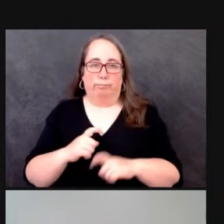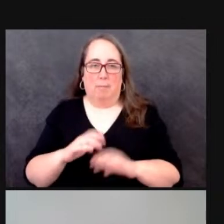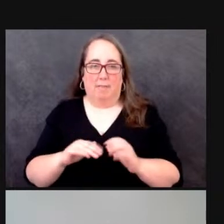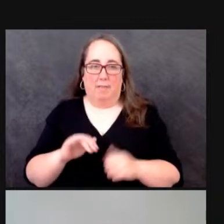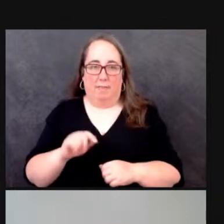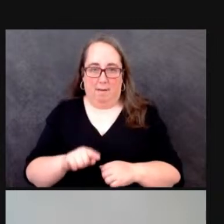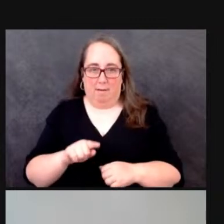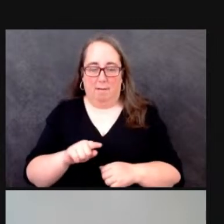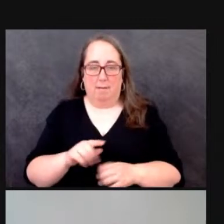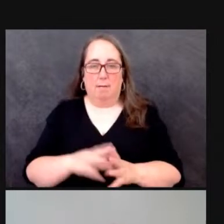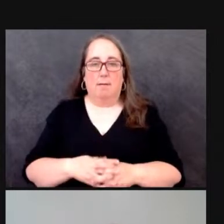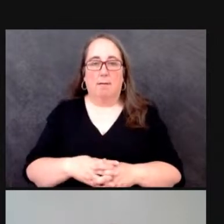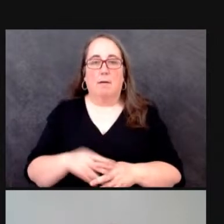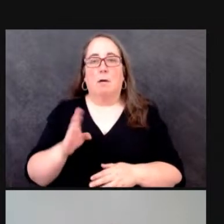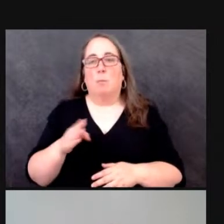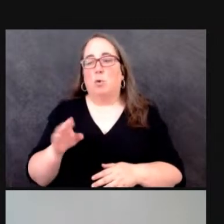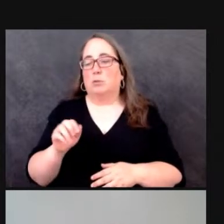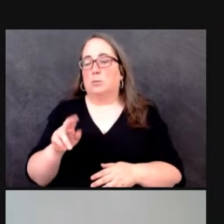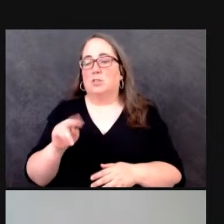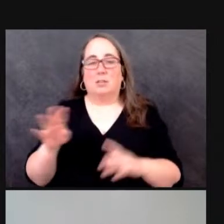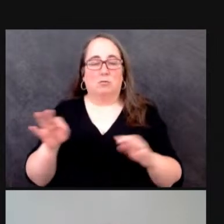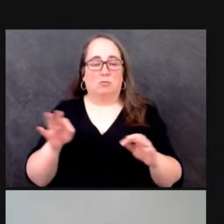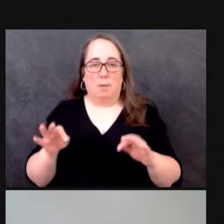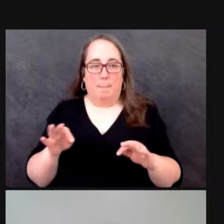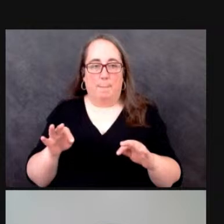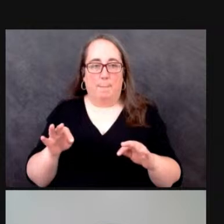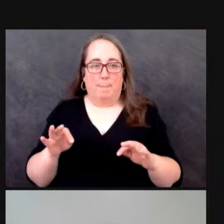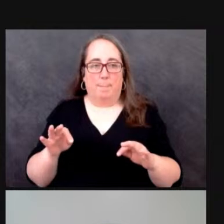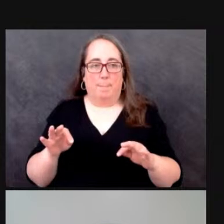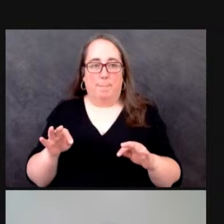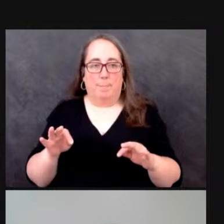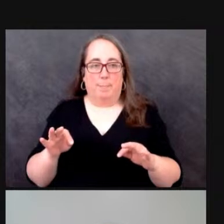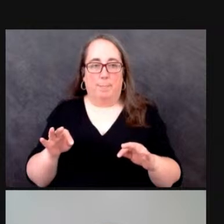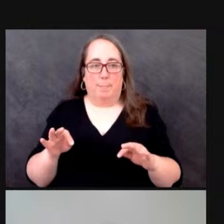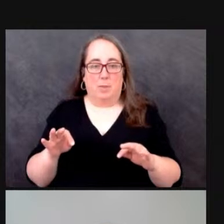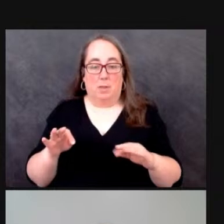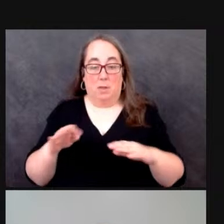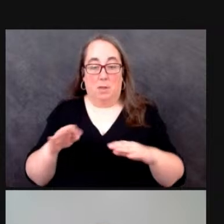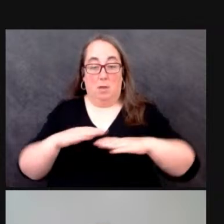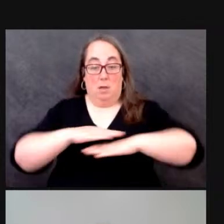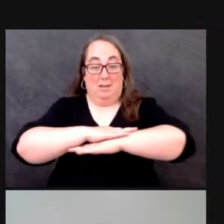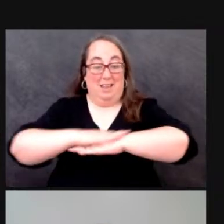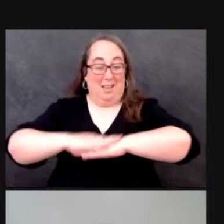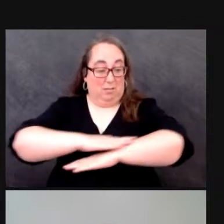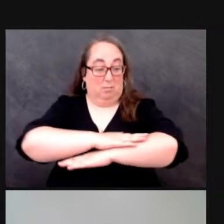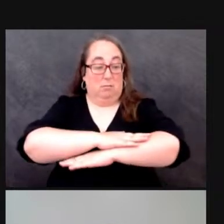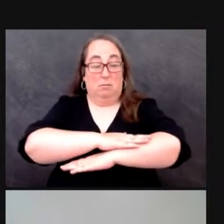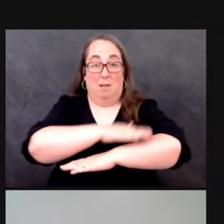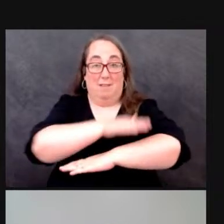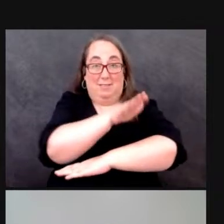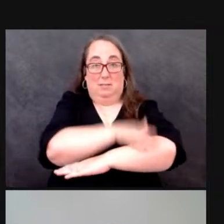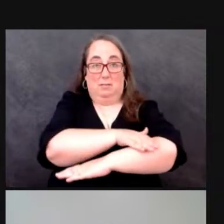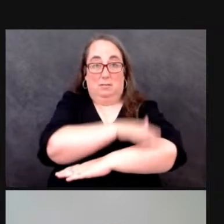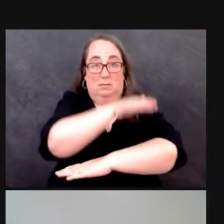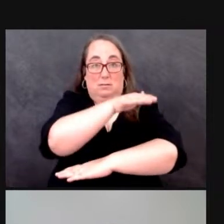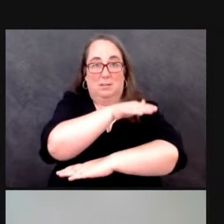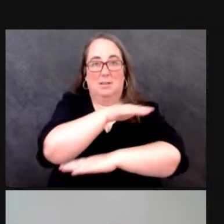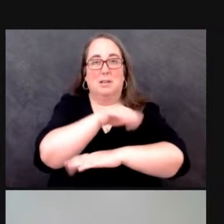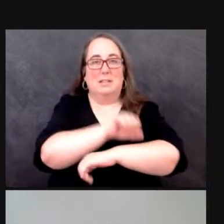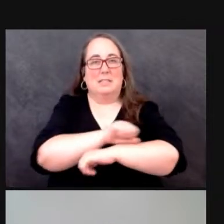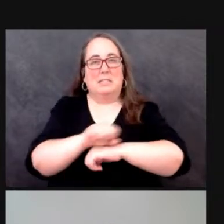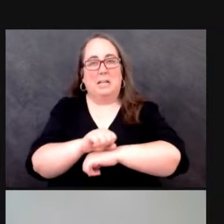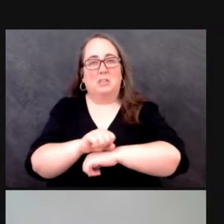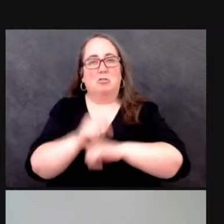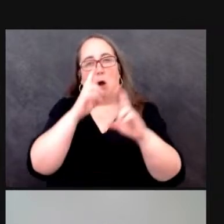The Baltimore Sun described the scene. At one end of the deck, there was a high and carpeted platform, upon which were chairs for the